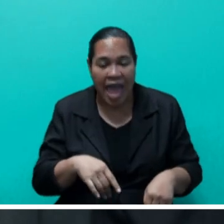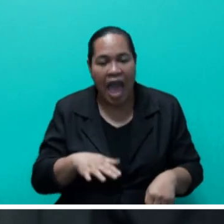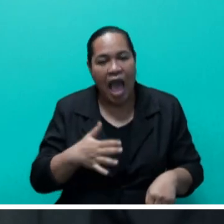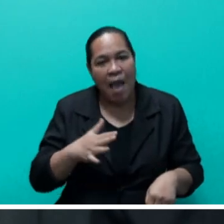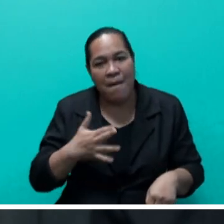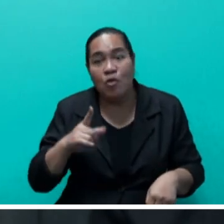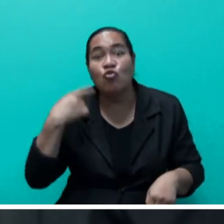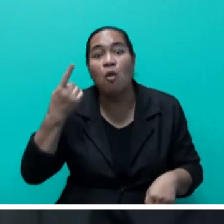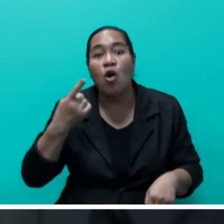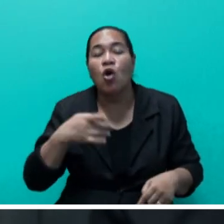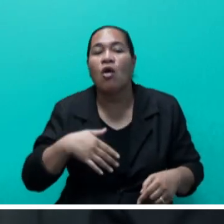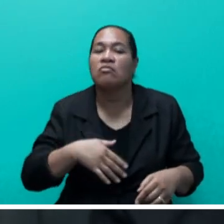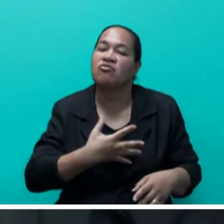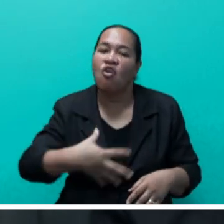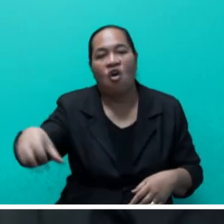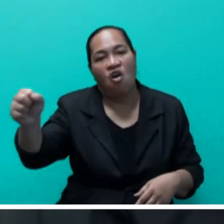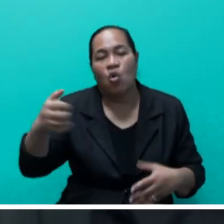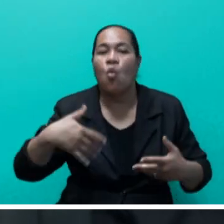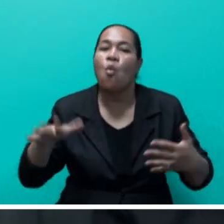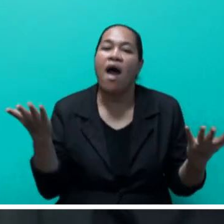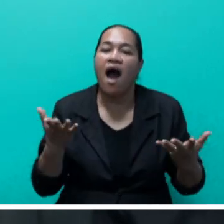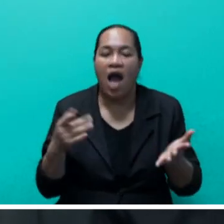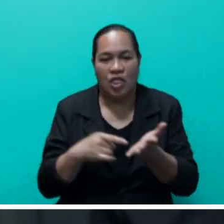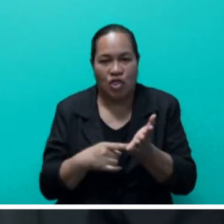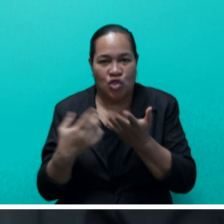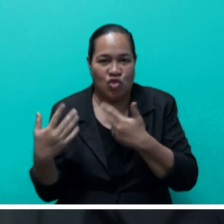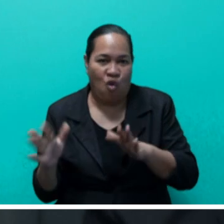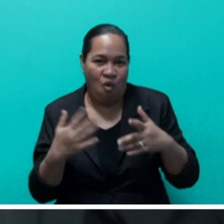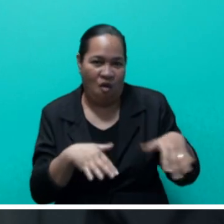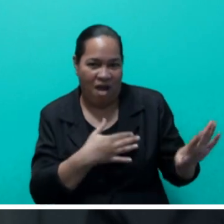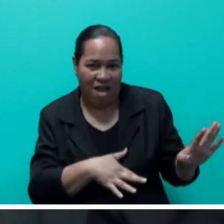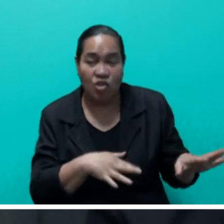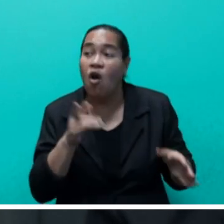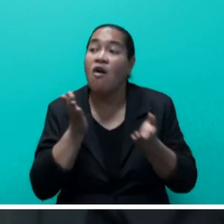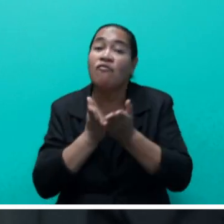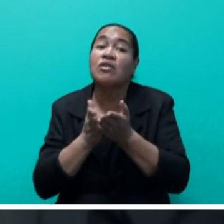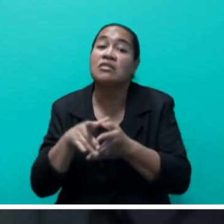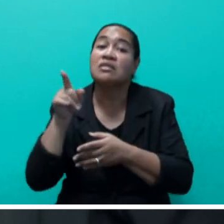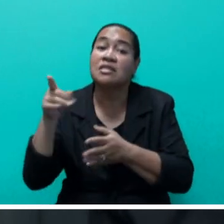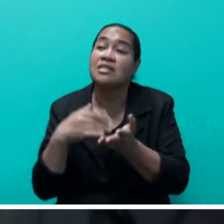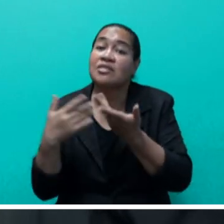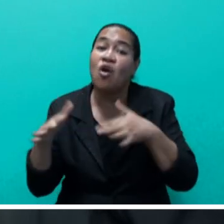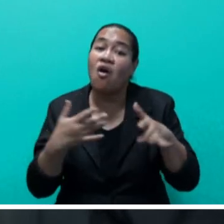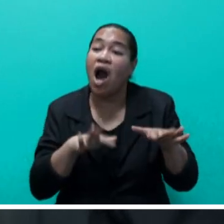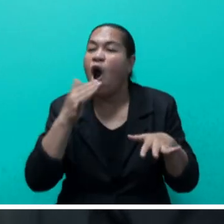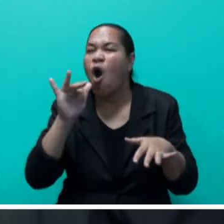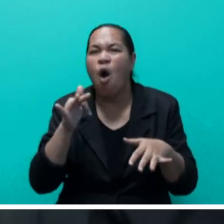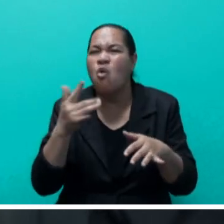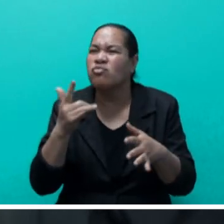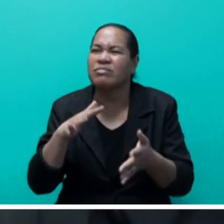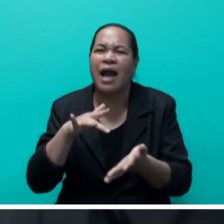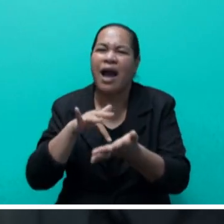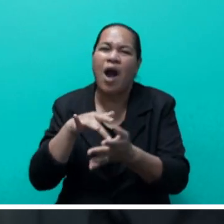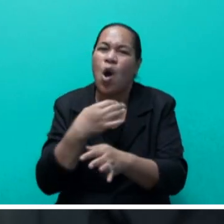seas tomorrow. Therefore, they will be targeted by fishing vessels in Tonga and those in high seas.